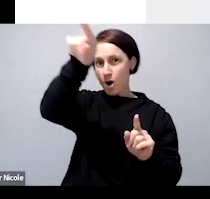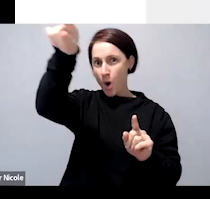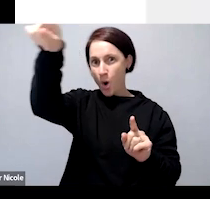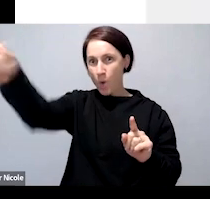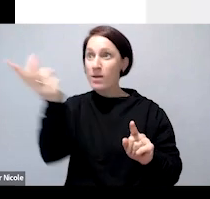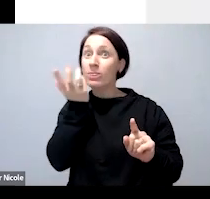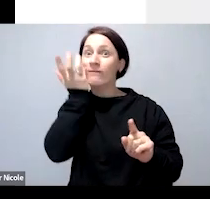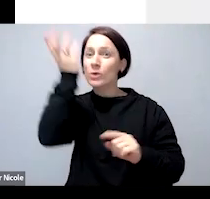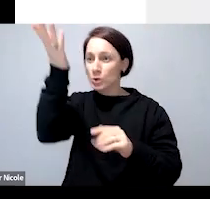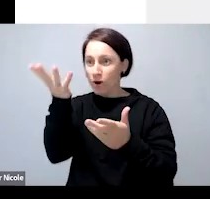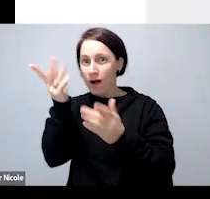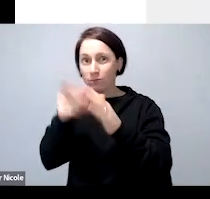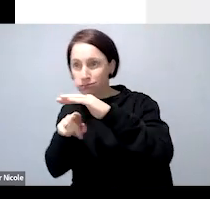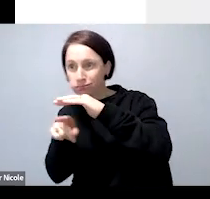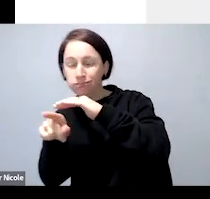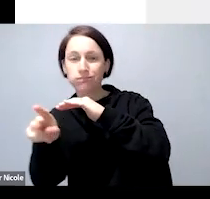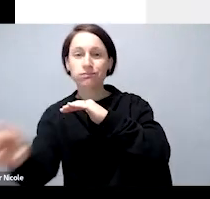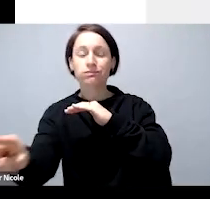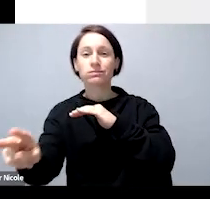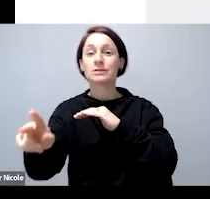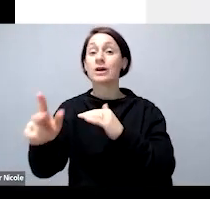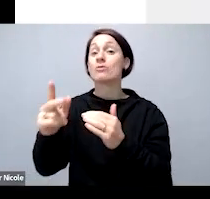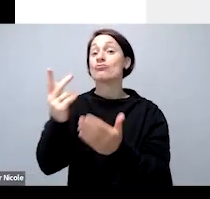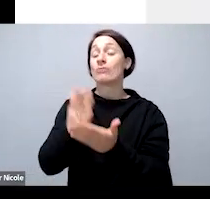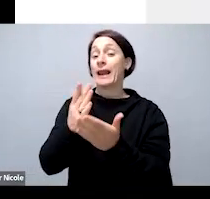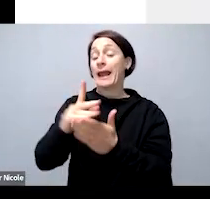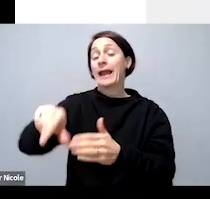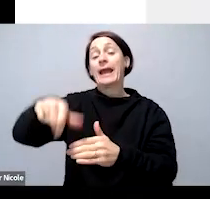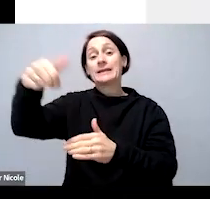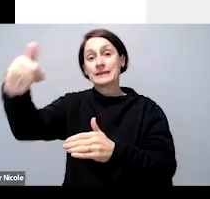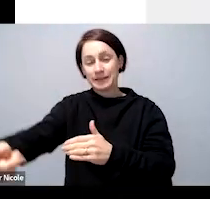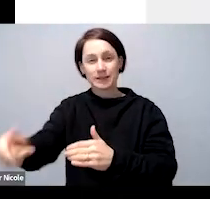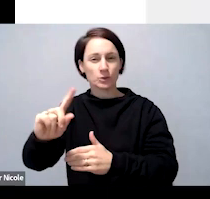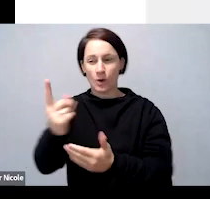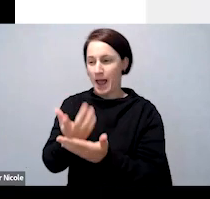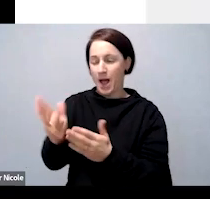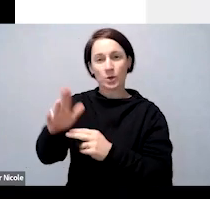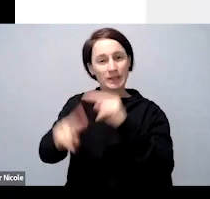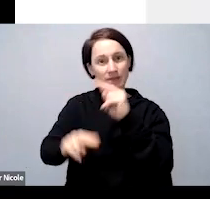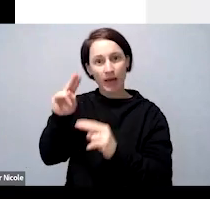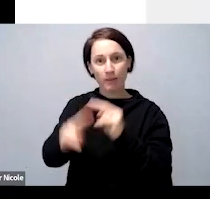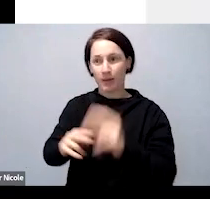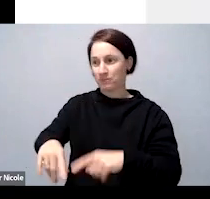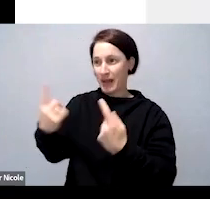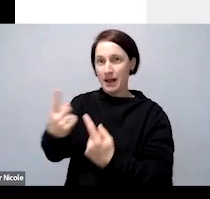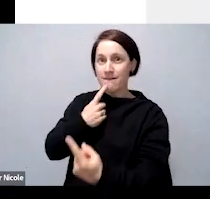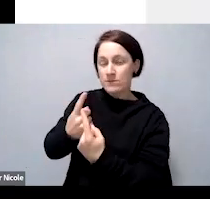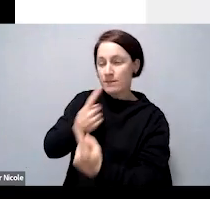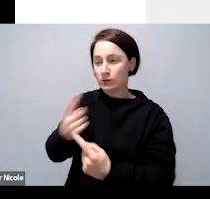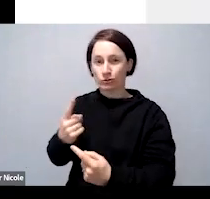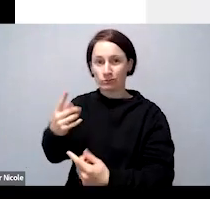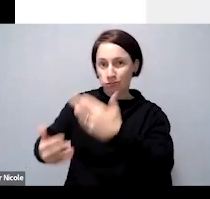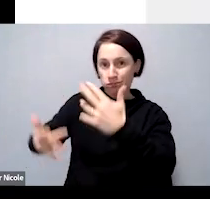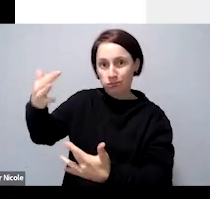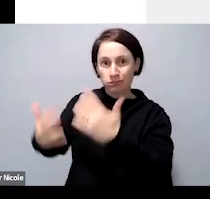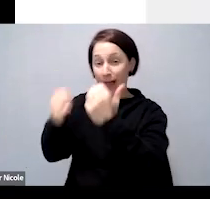the future, our next reasonable and logical steps will be about how do we build the data and evidence, and how do we build that